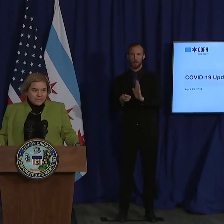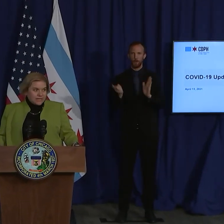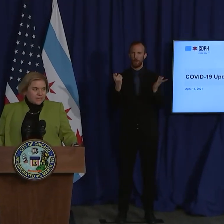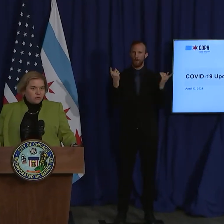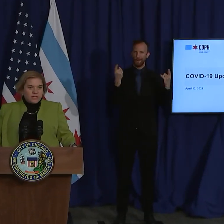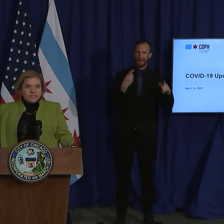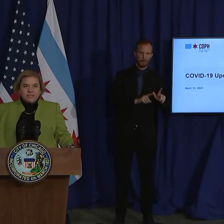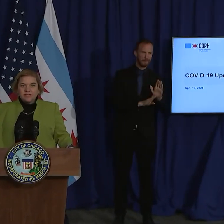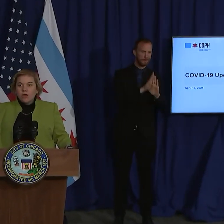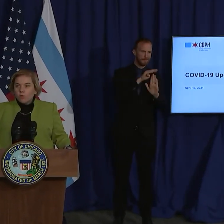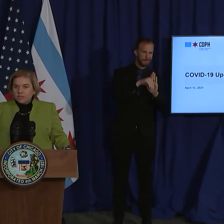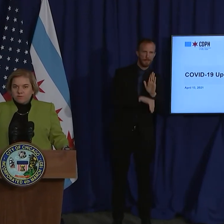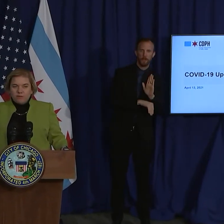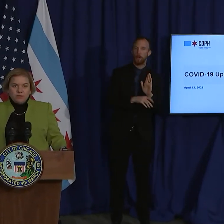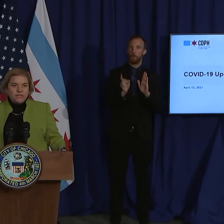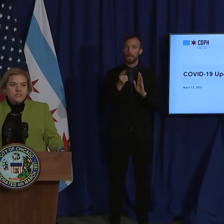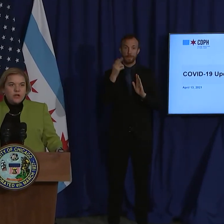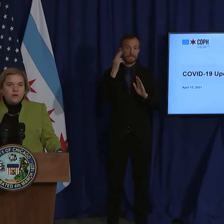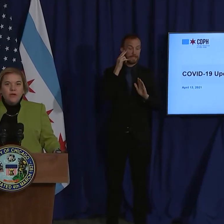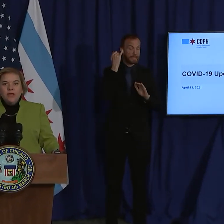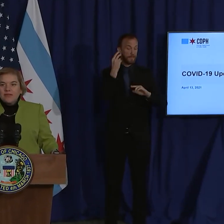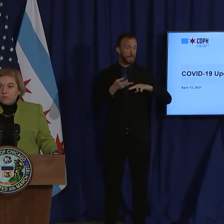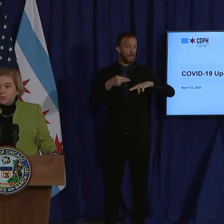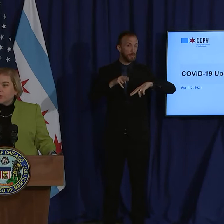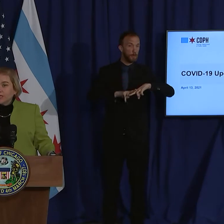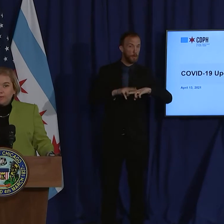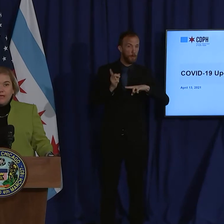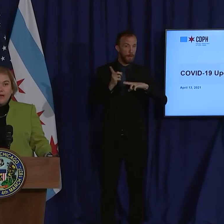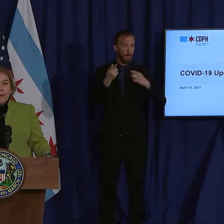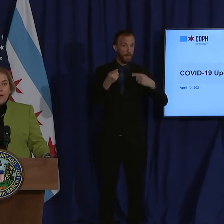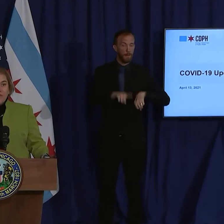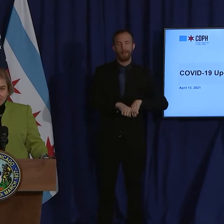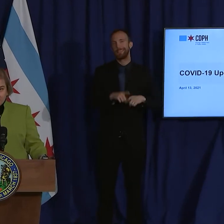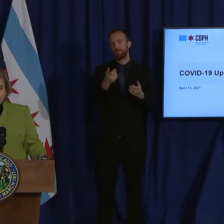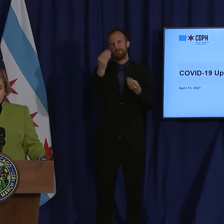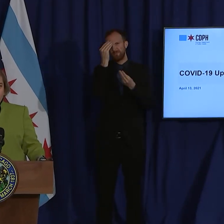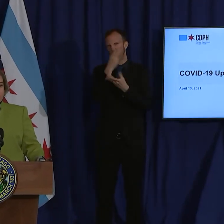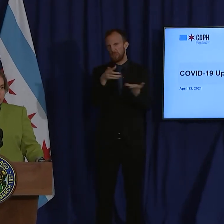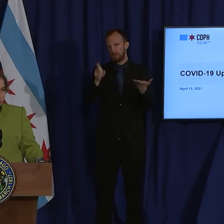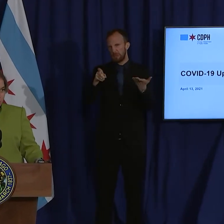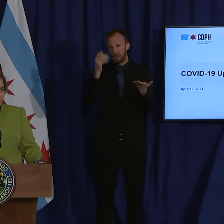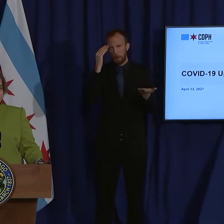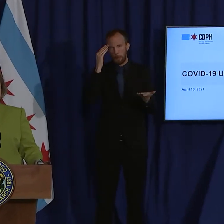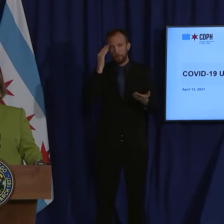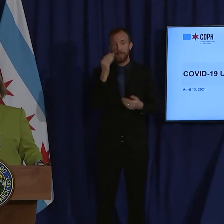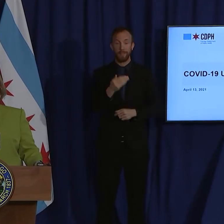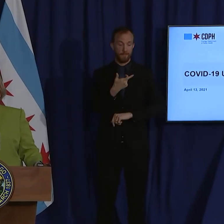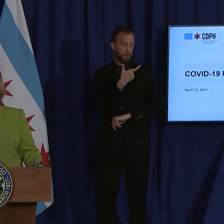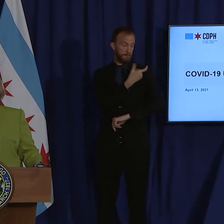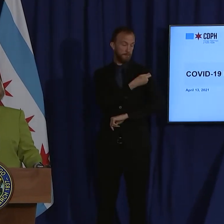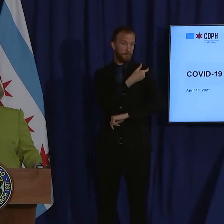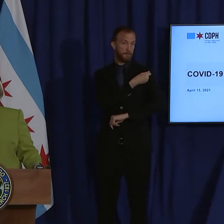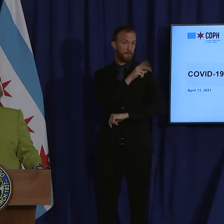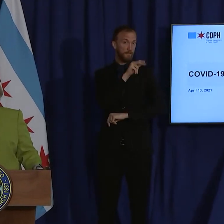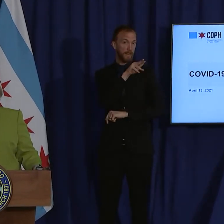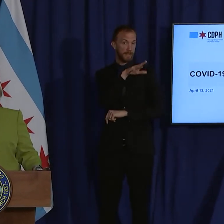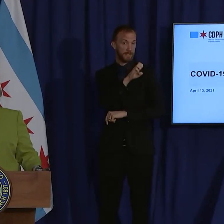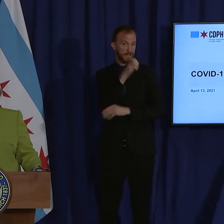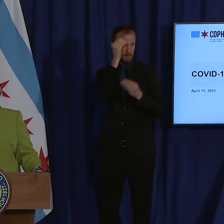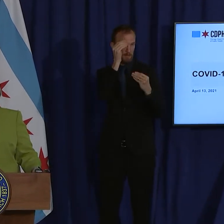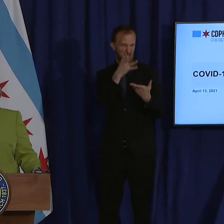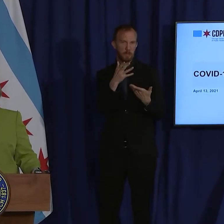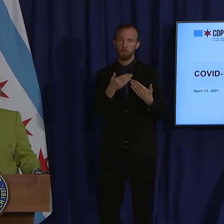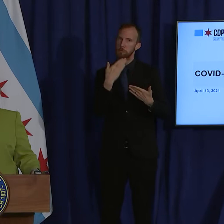we seeing the increases? What do people need to know? Then we'll do a little bit about vaccine. We continue to make very good progress. We'll give some numbers